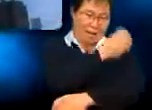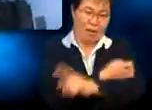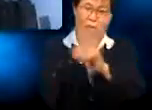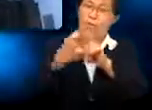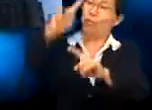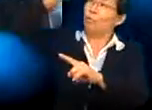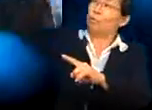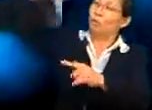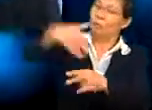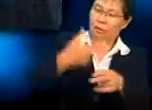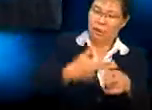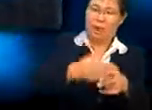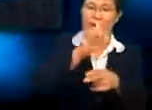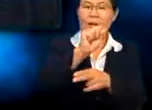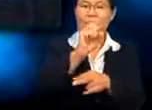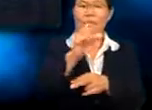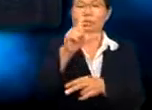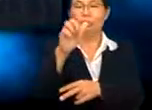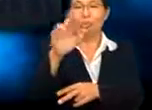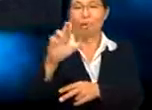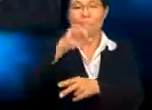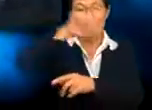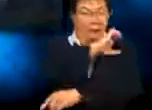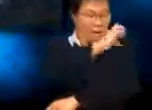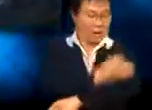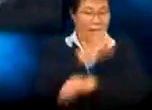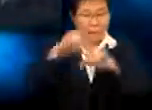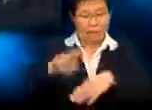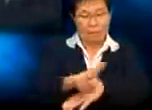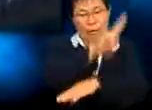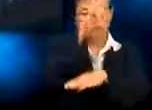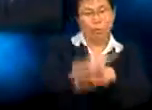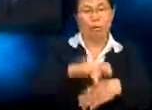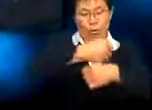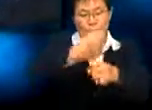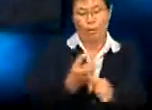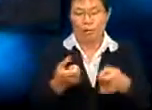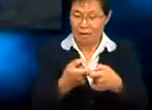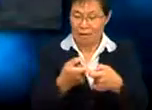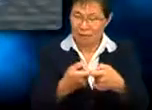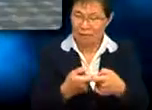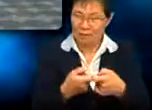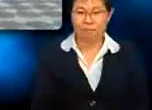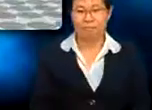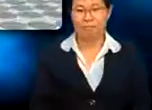energy from the sun is called solar energy. It can be used to produce